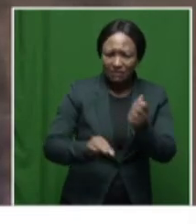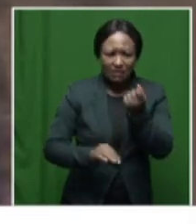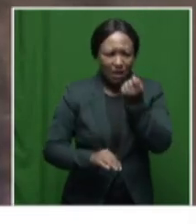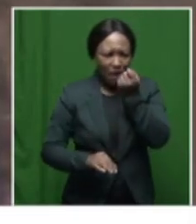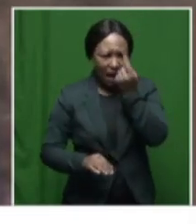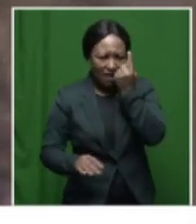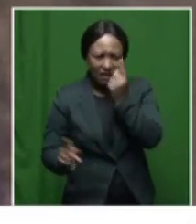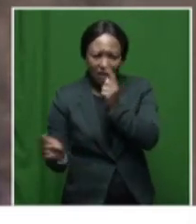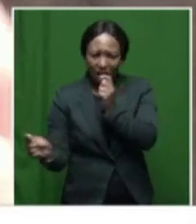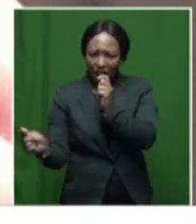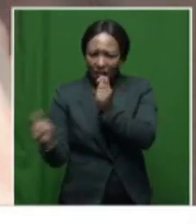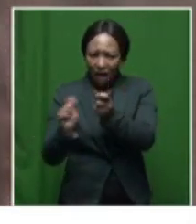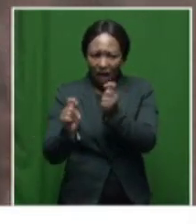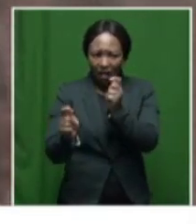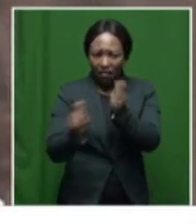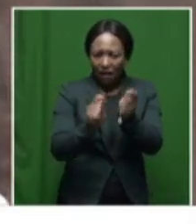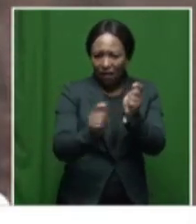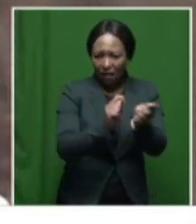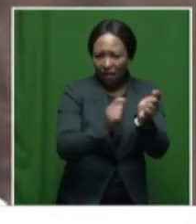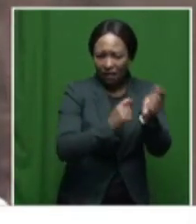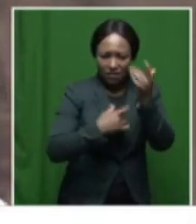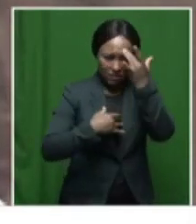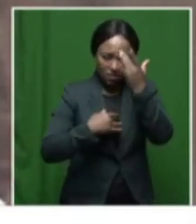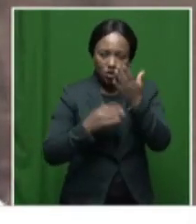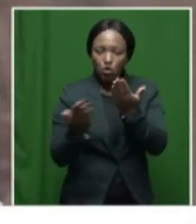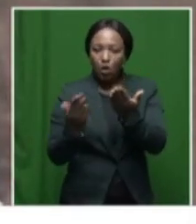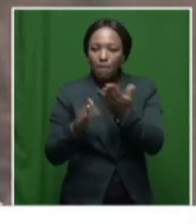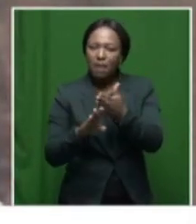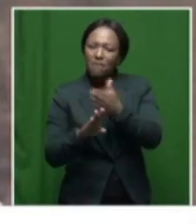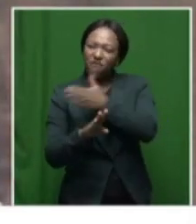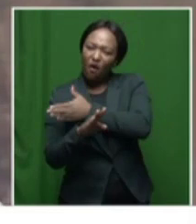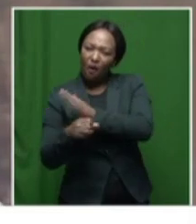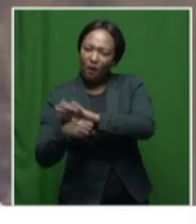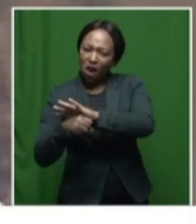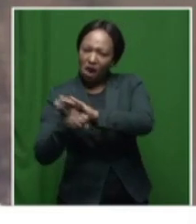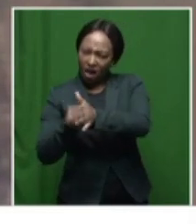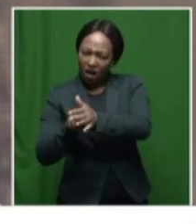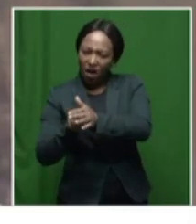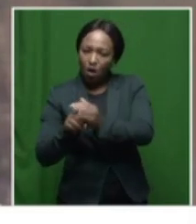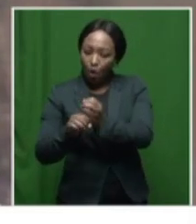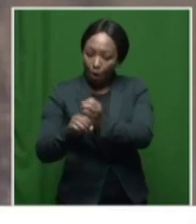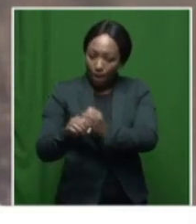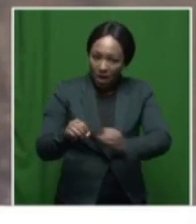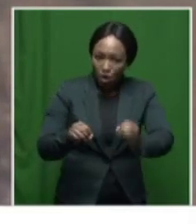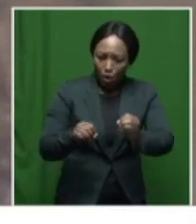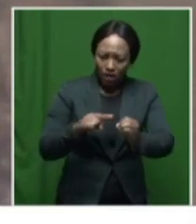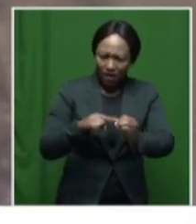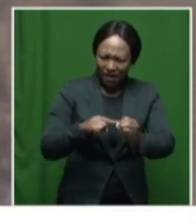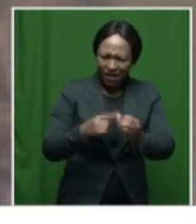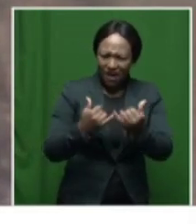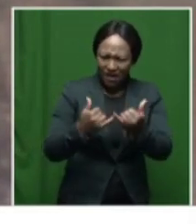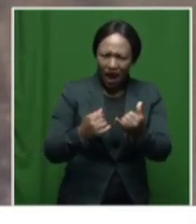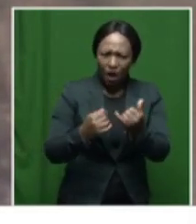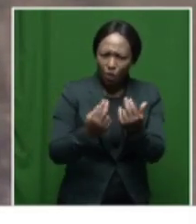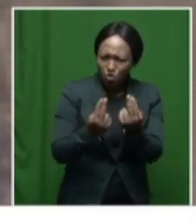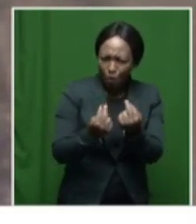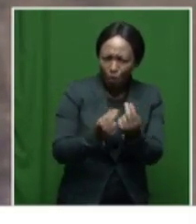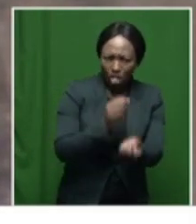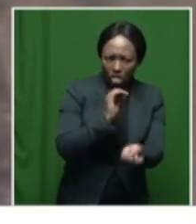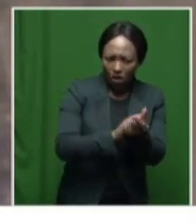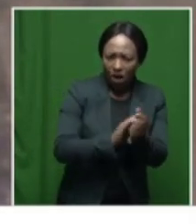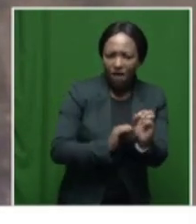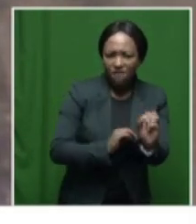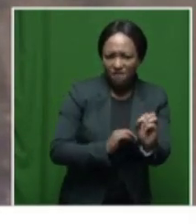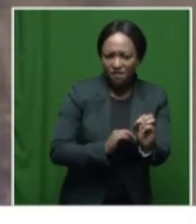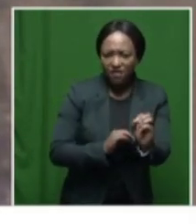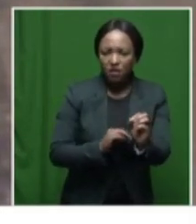different clinical patterns to compare the original Omicron used to be. And what we also seeing is evading immunity. And what's